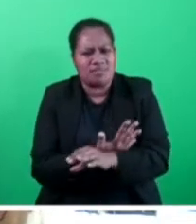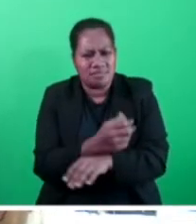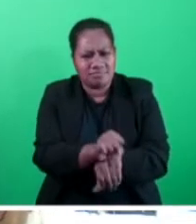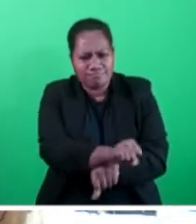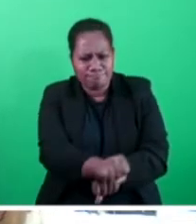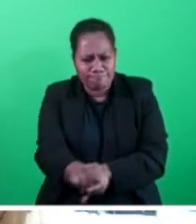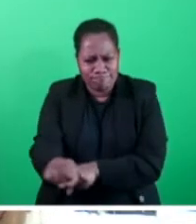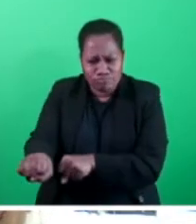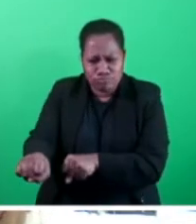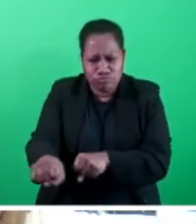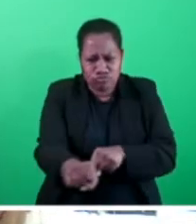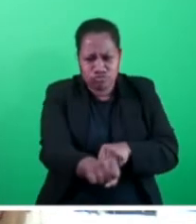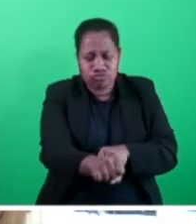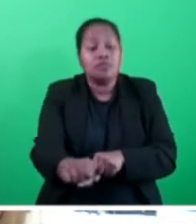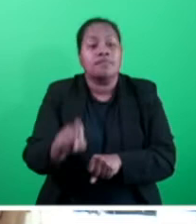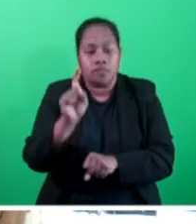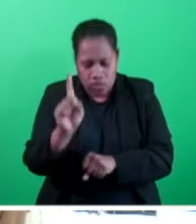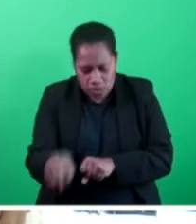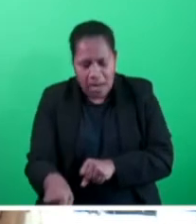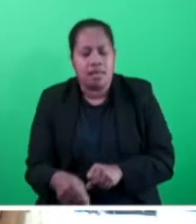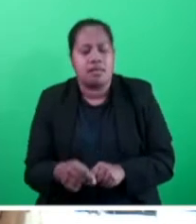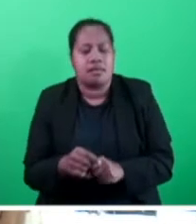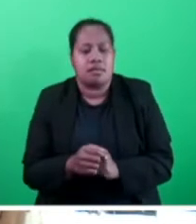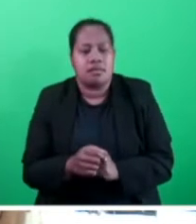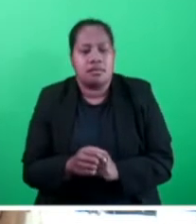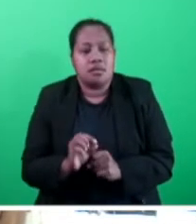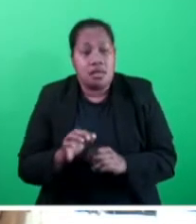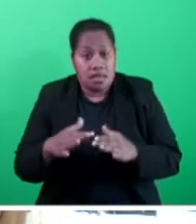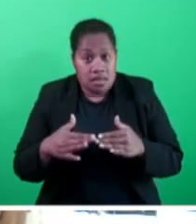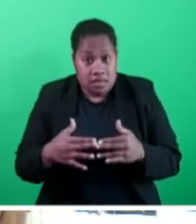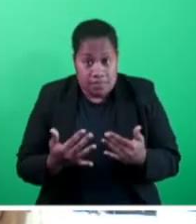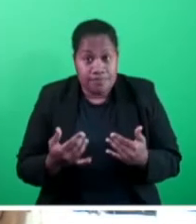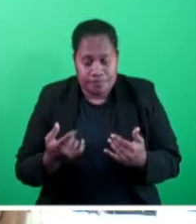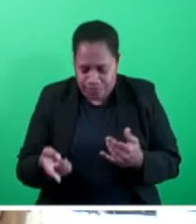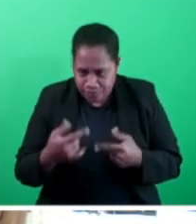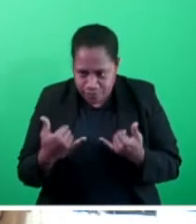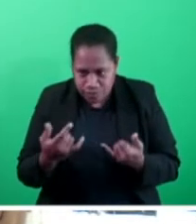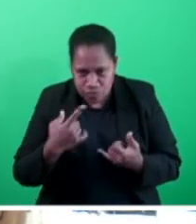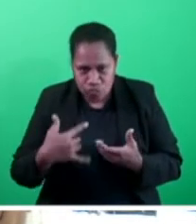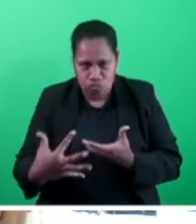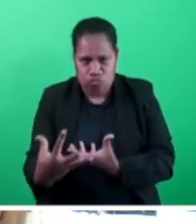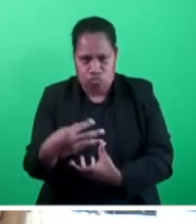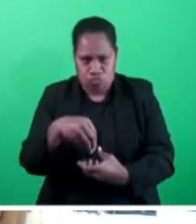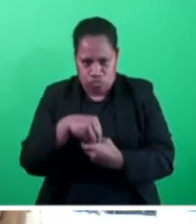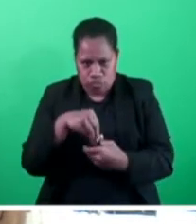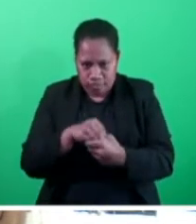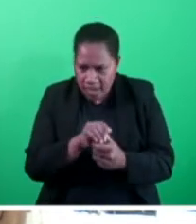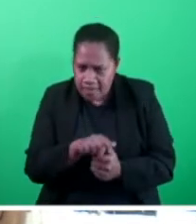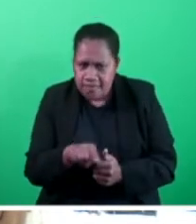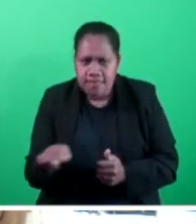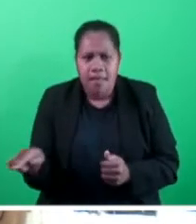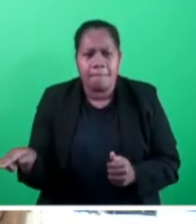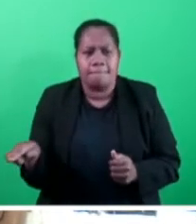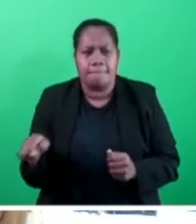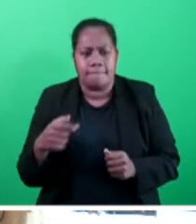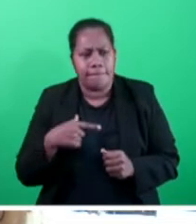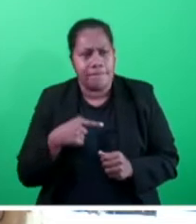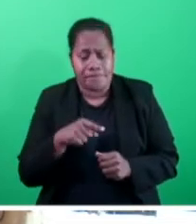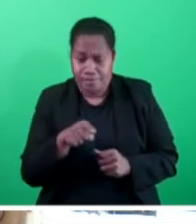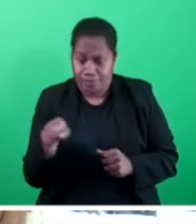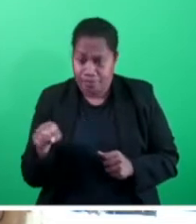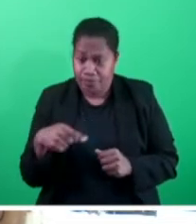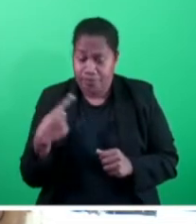we have now included them as well. At this point, Mr. Speaker said, I must credit those